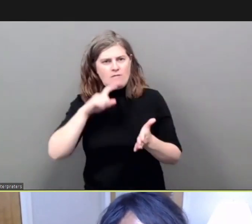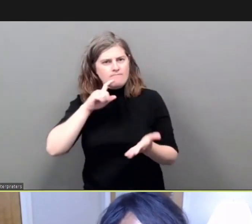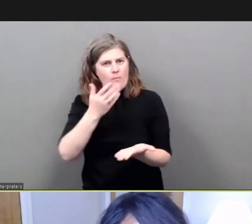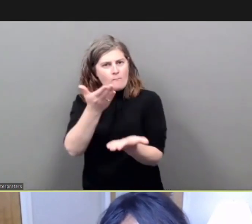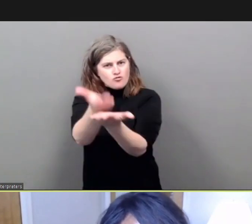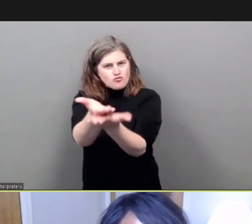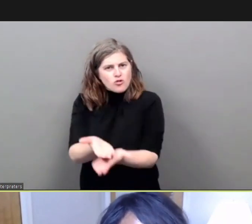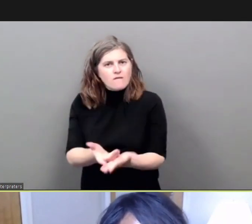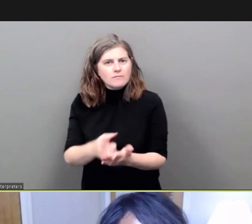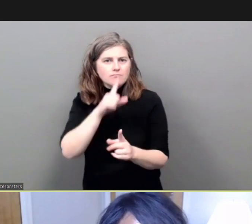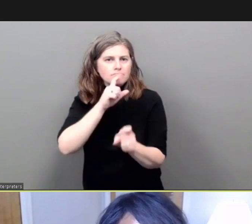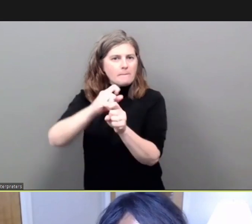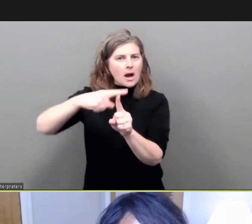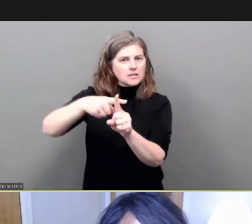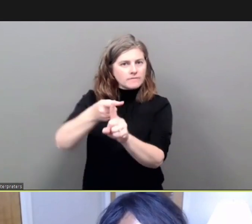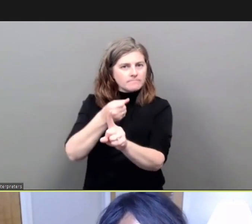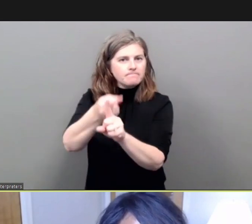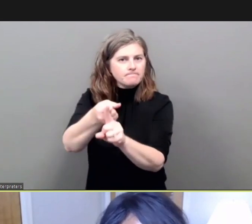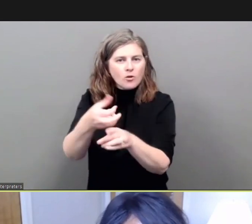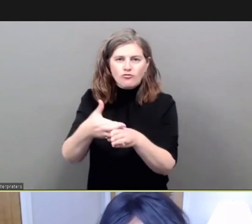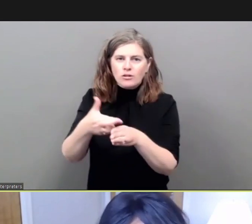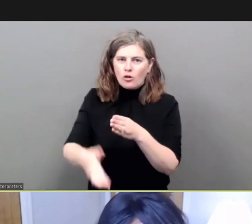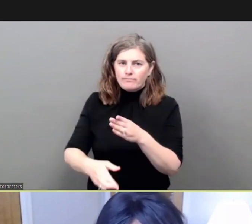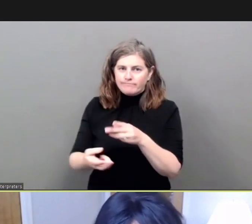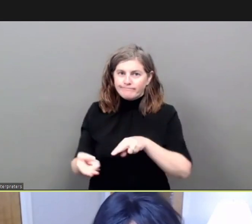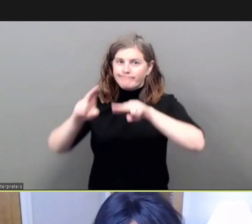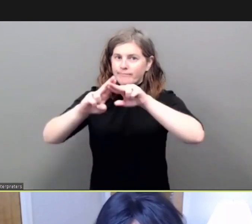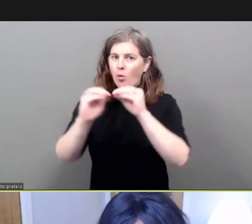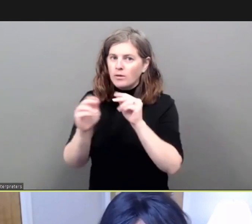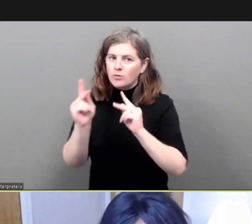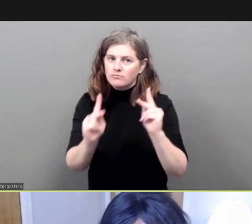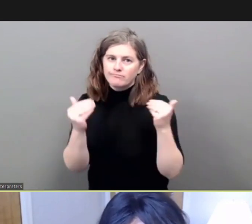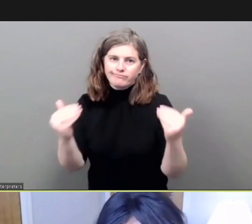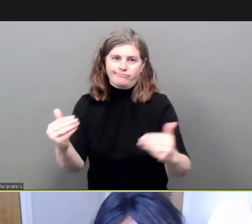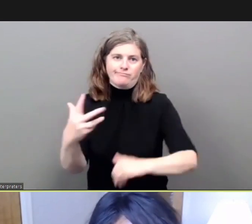it's a positive, the result's positive. Thank you.